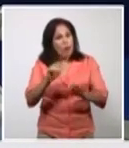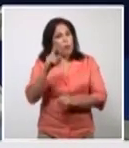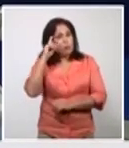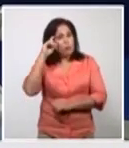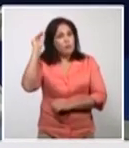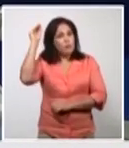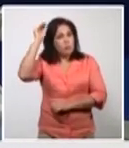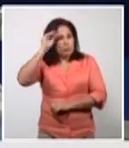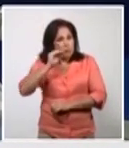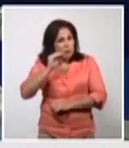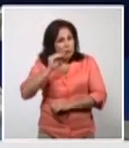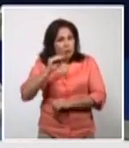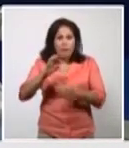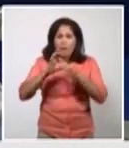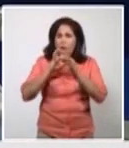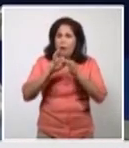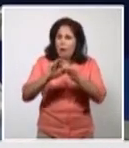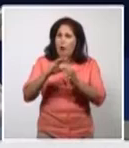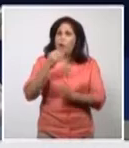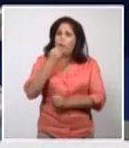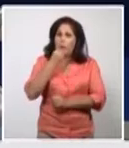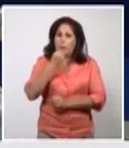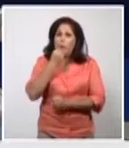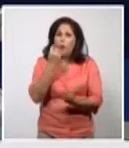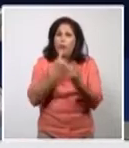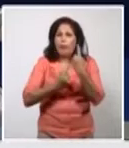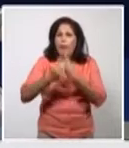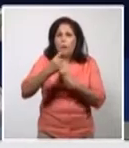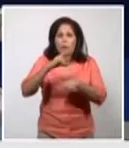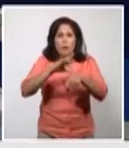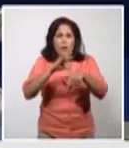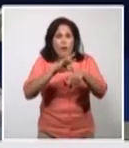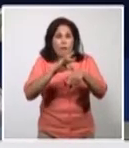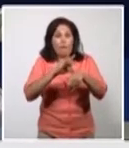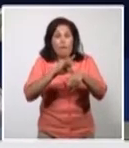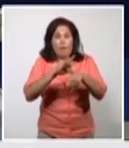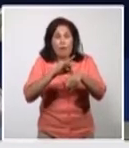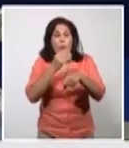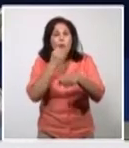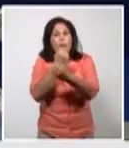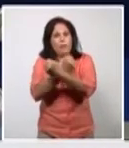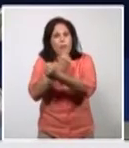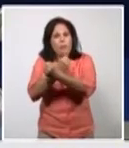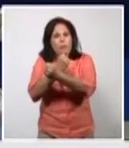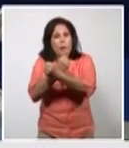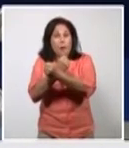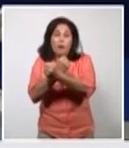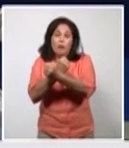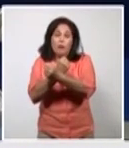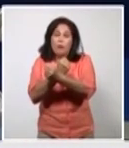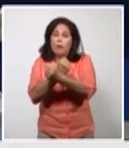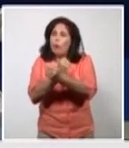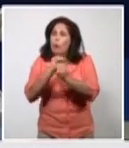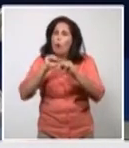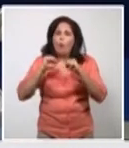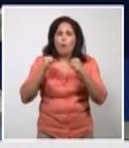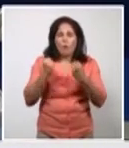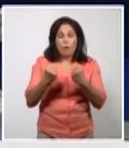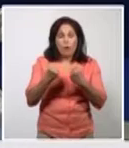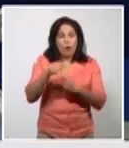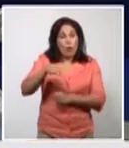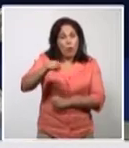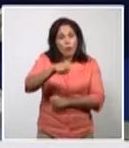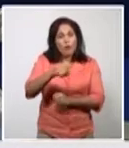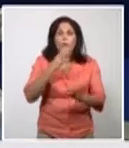disease that, because of its severity and the toll it takes on some patients, it is very